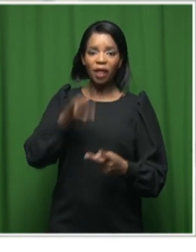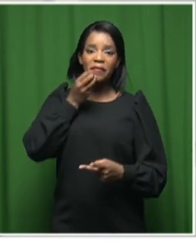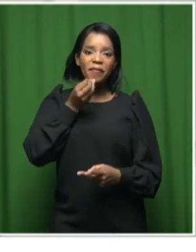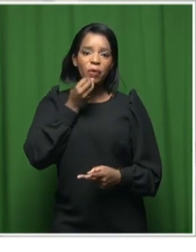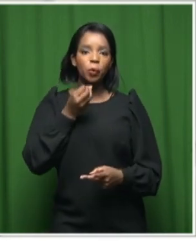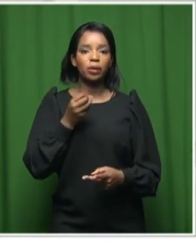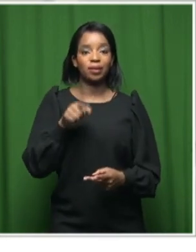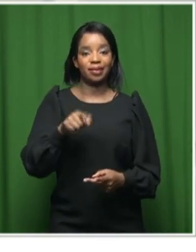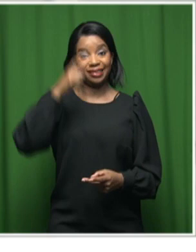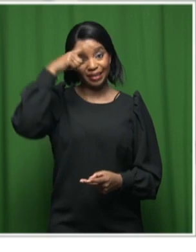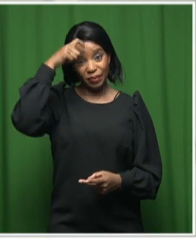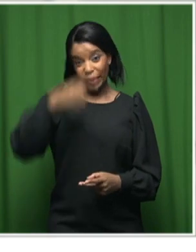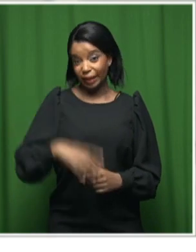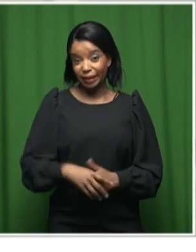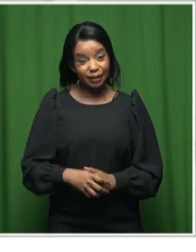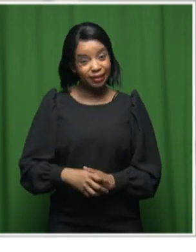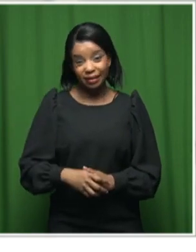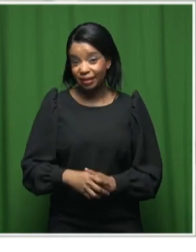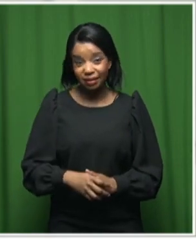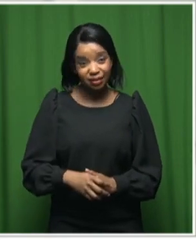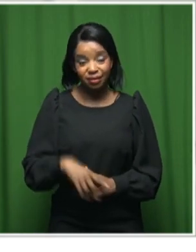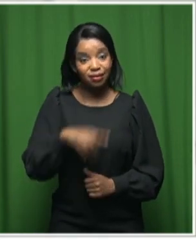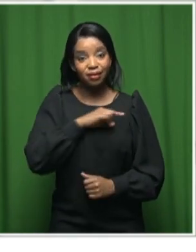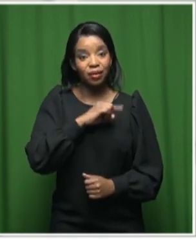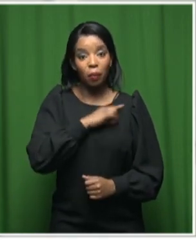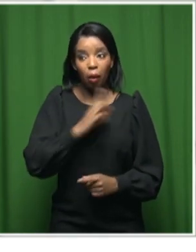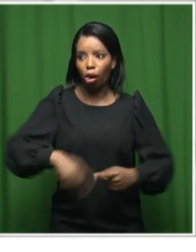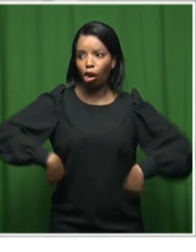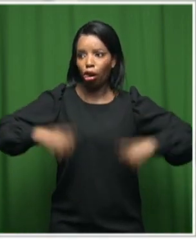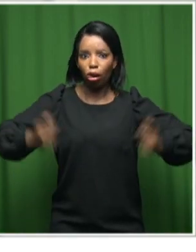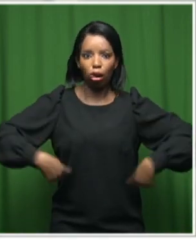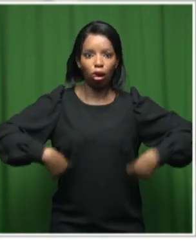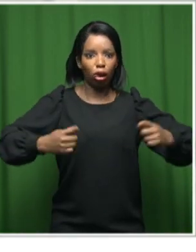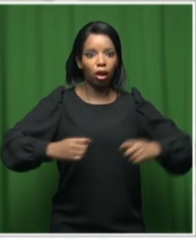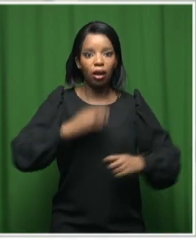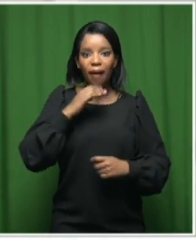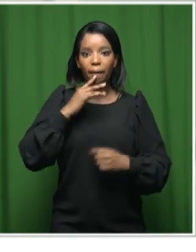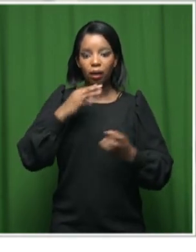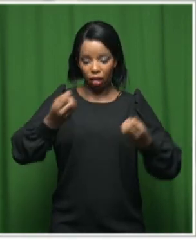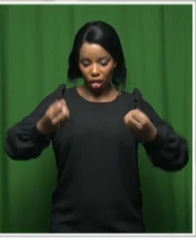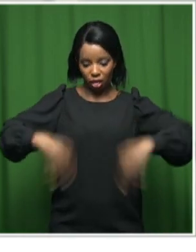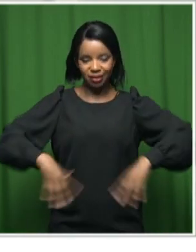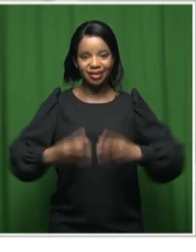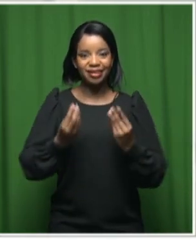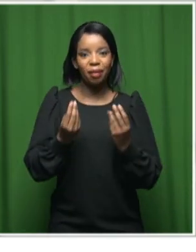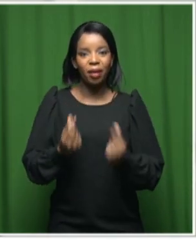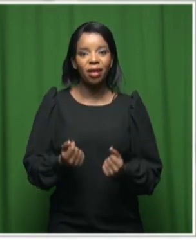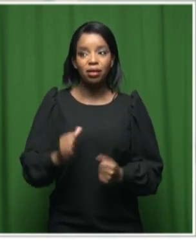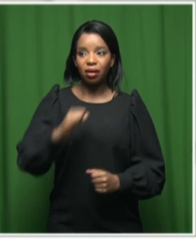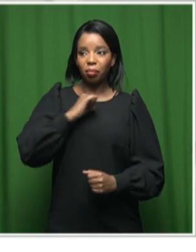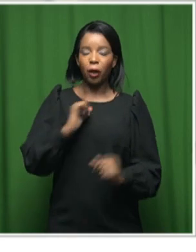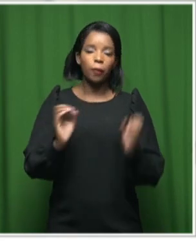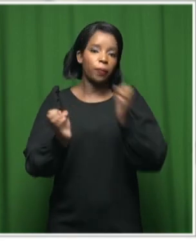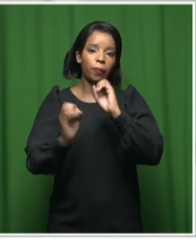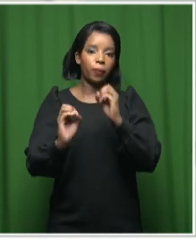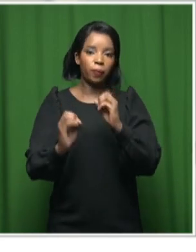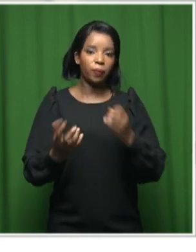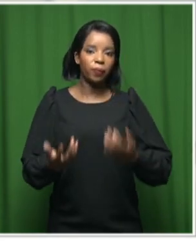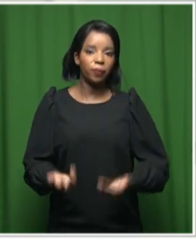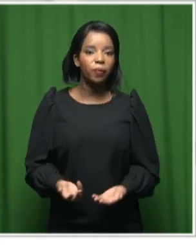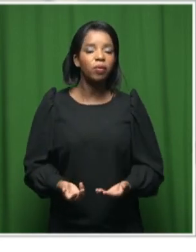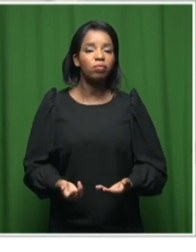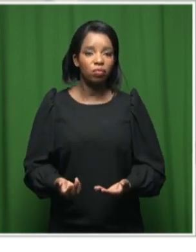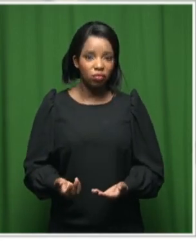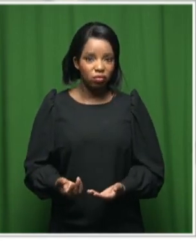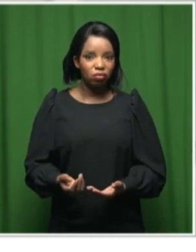as well as other items that are really not going to give you, protect your money, and also enable you to have